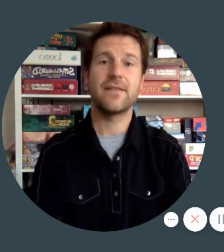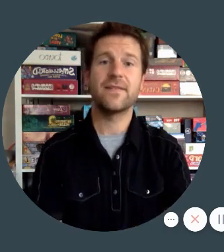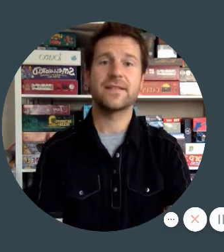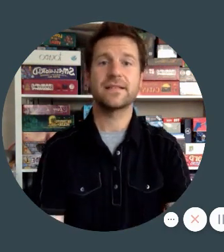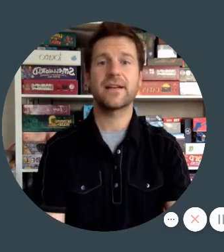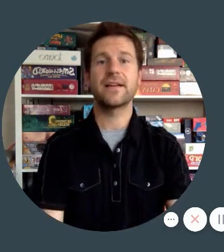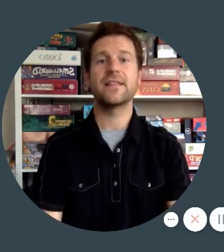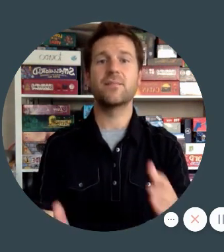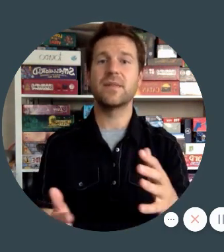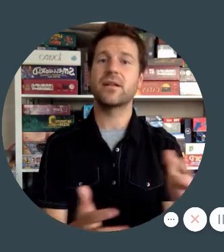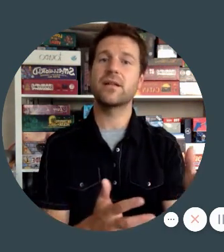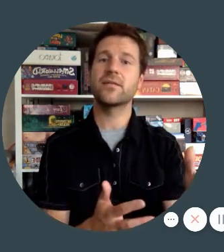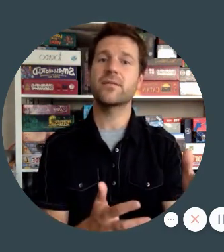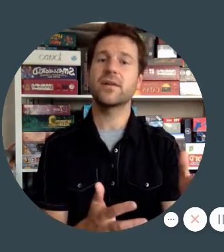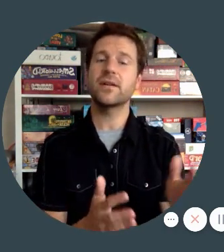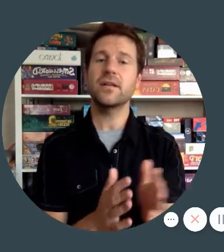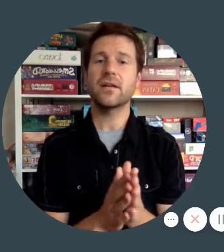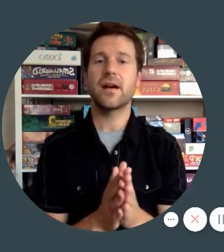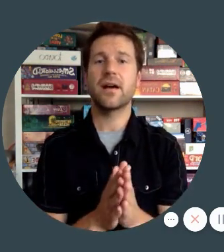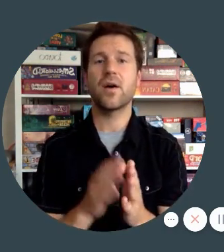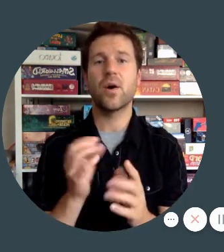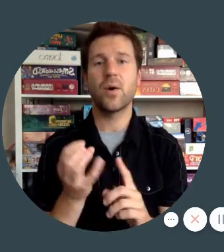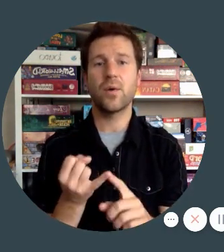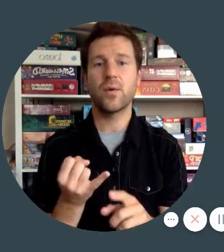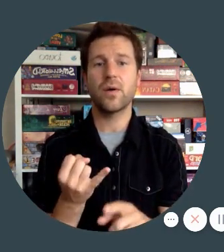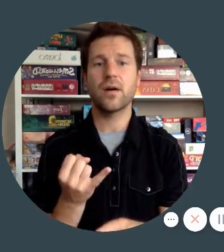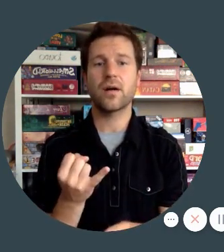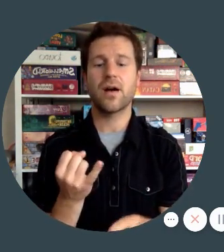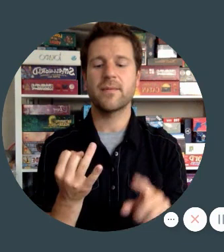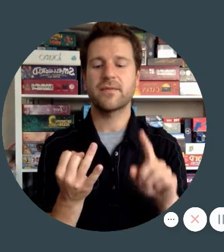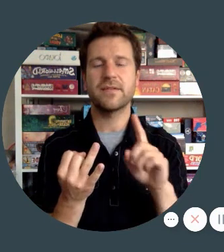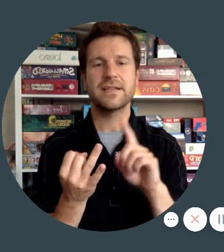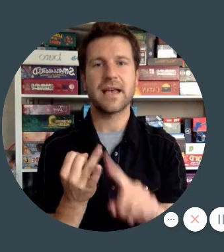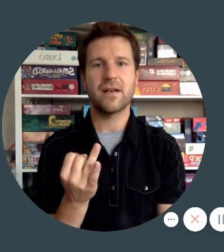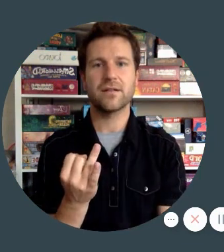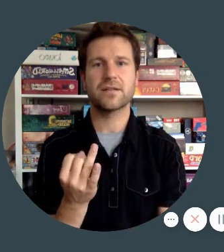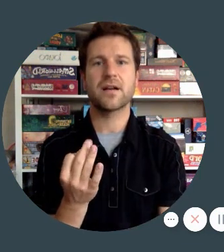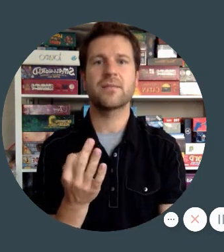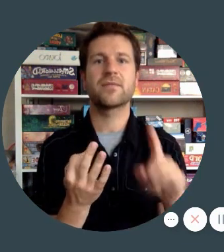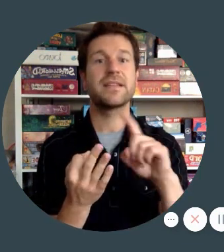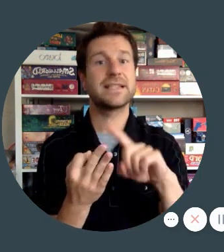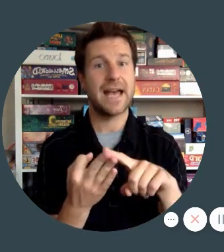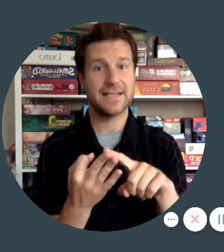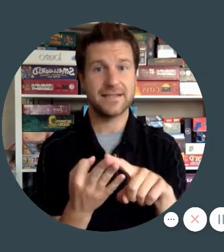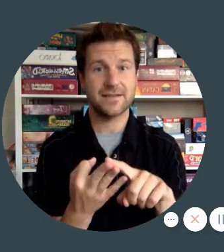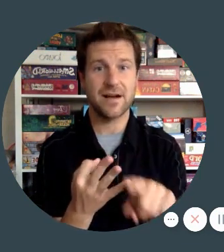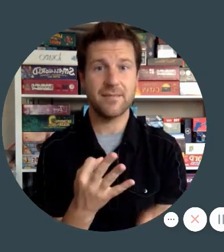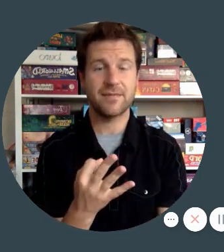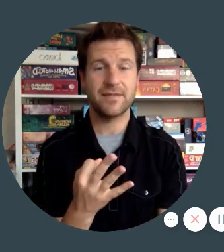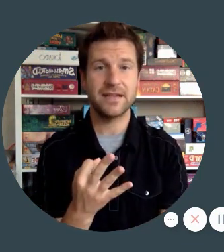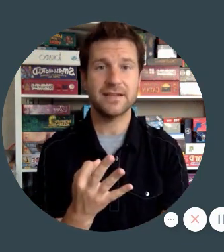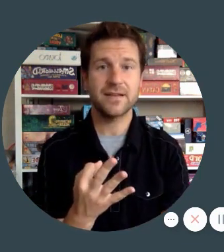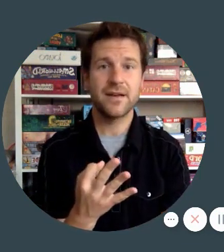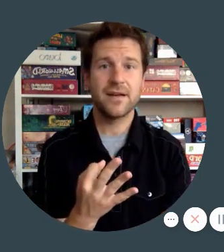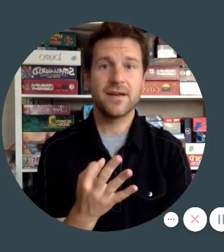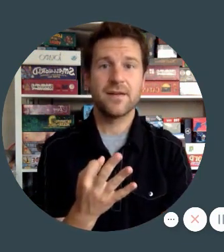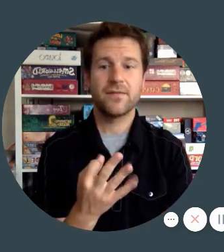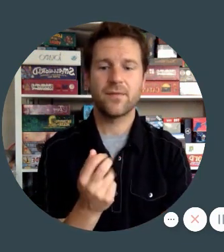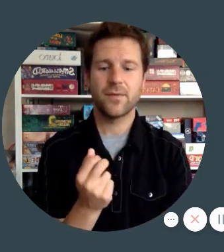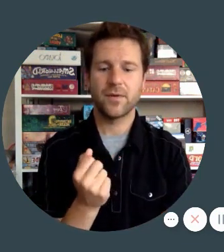Slides, if it's a letter in the middle of a word, O are common for these, L's are common for these, S's are common for